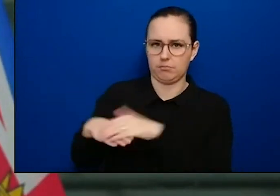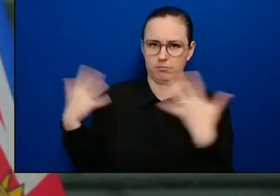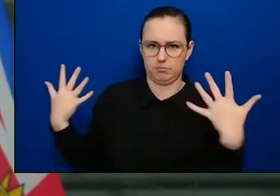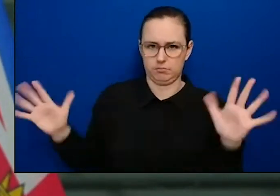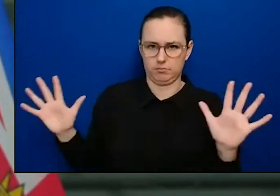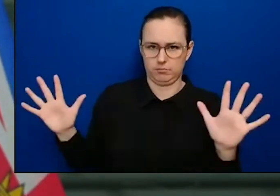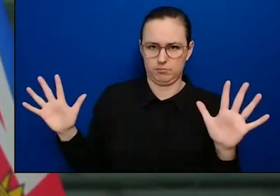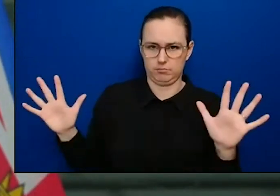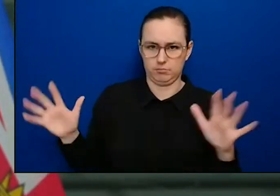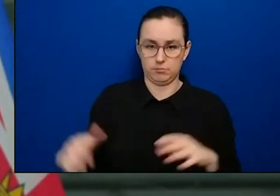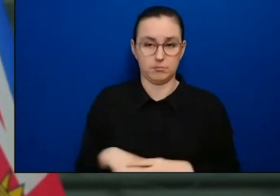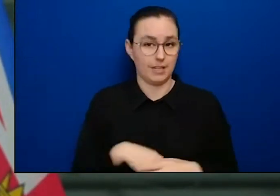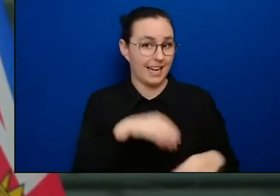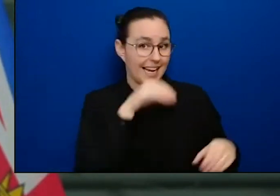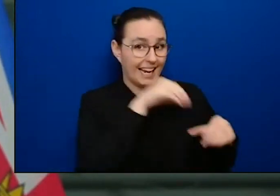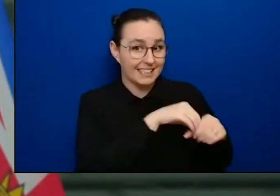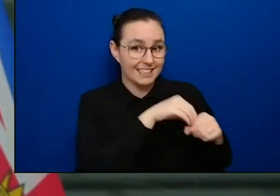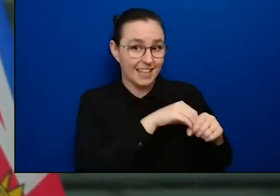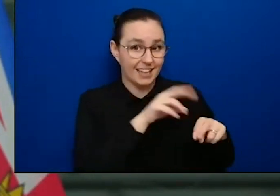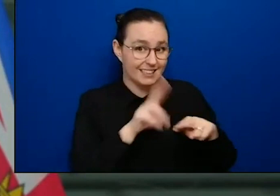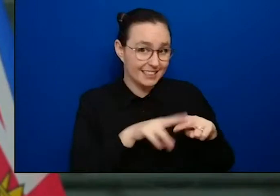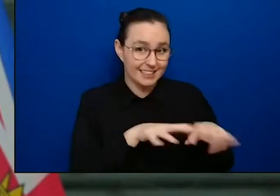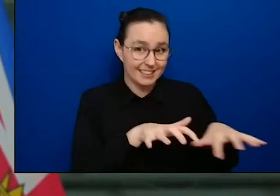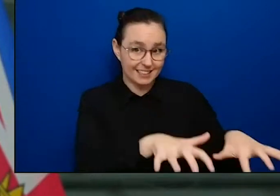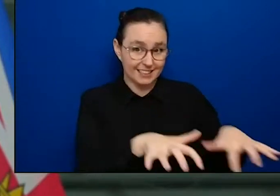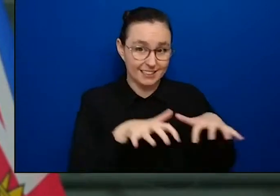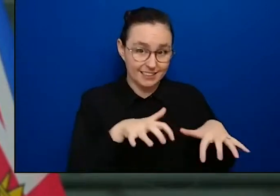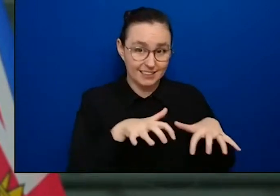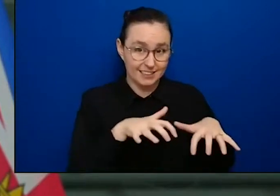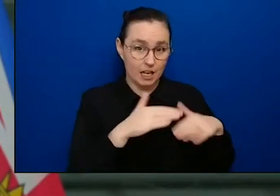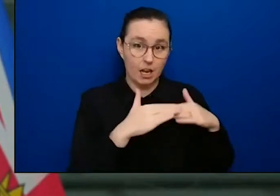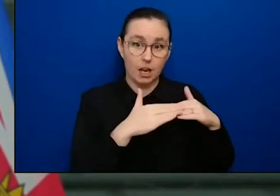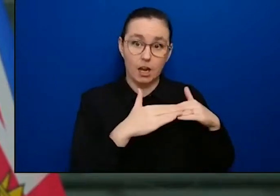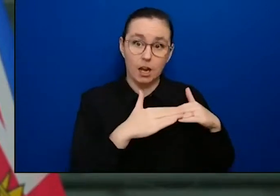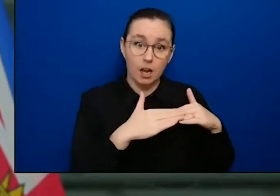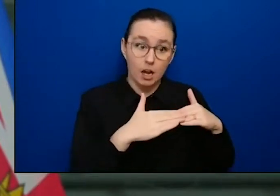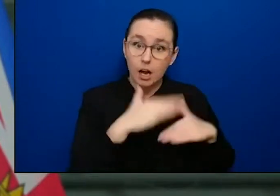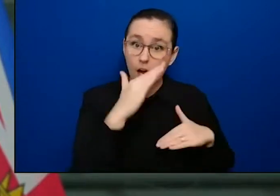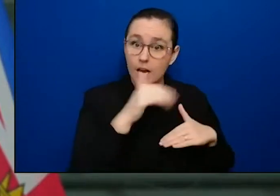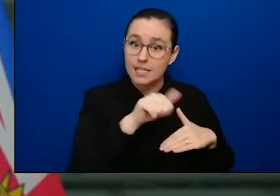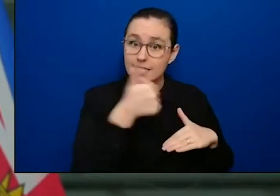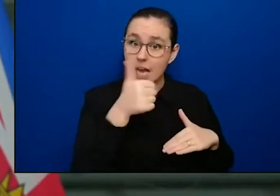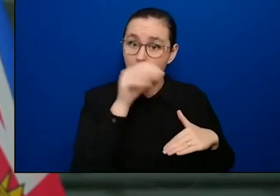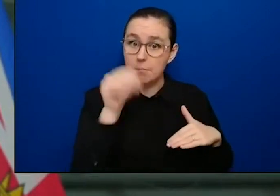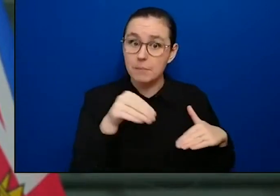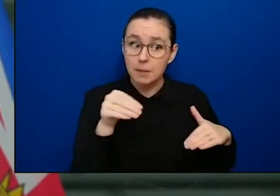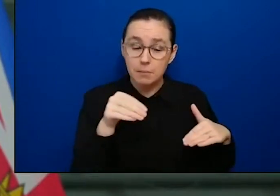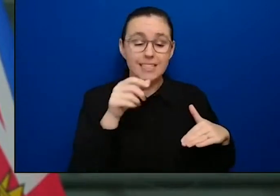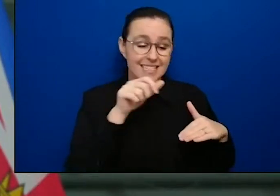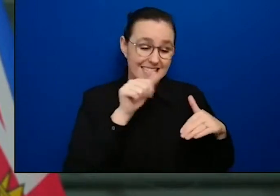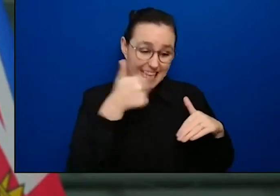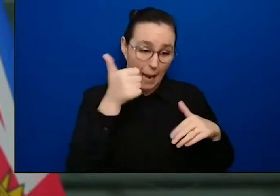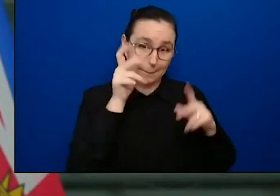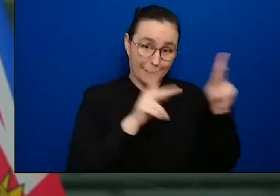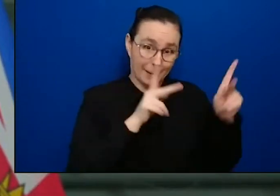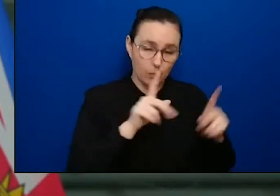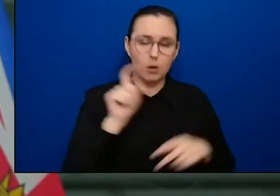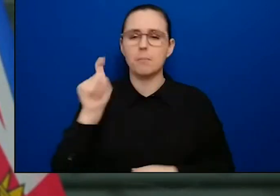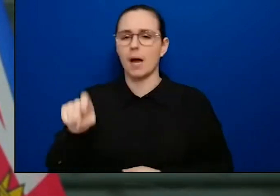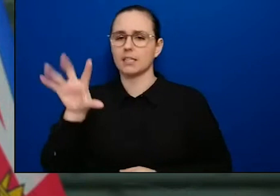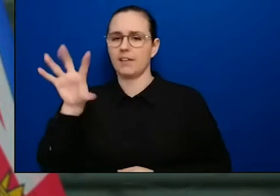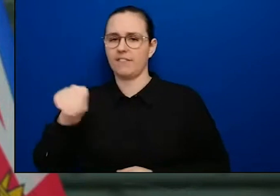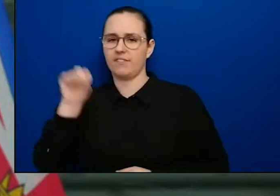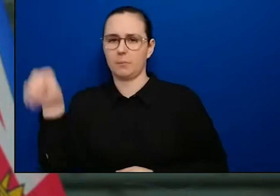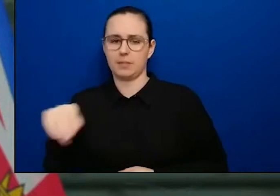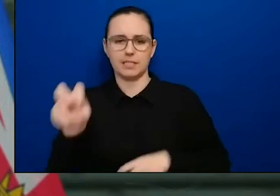seated events with greater than 10 people will have a 50% capacity limit, and that includes funerals,